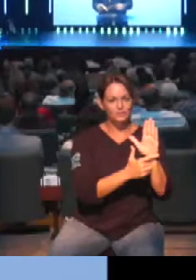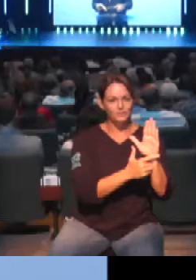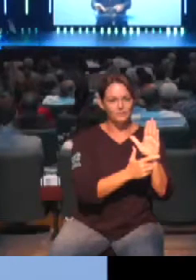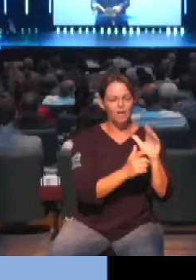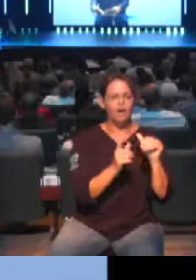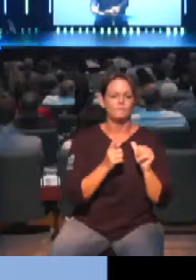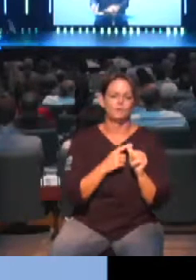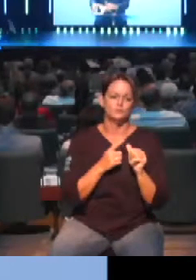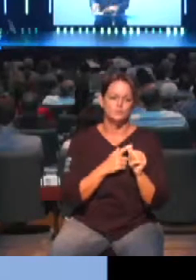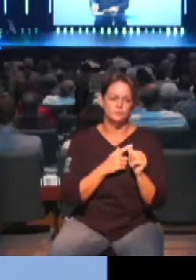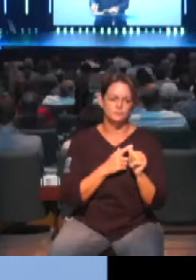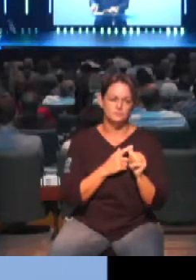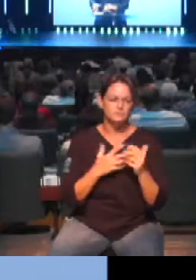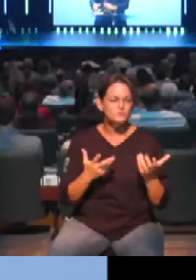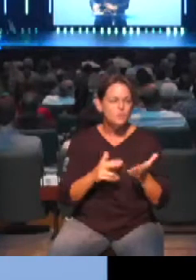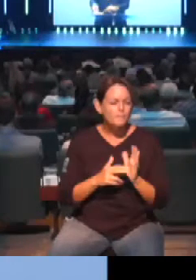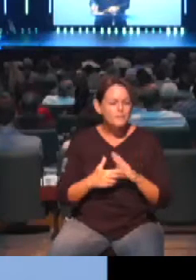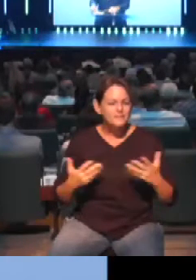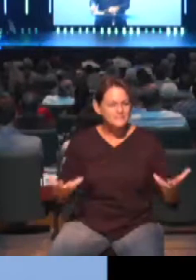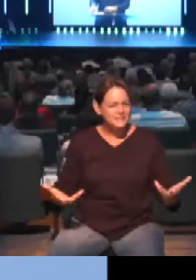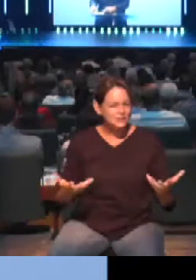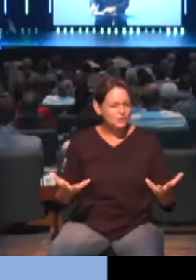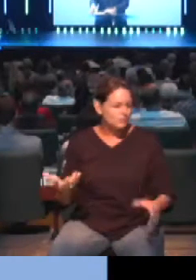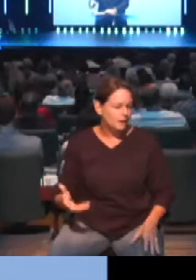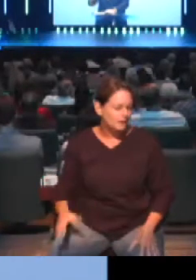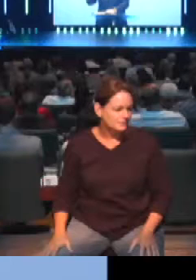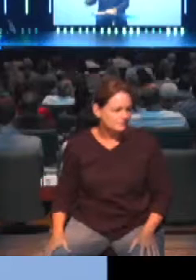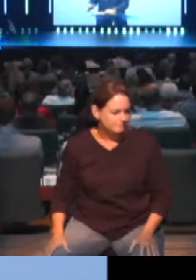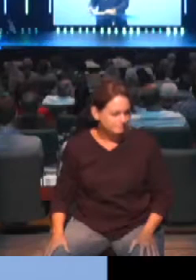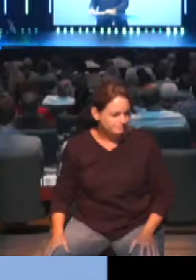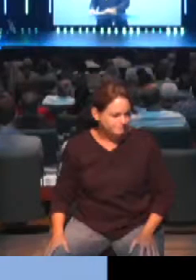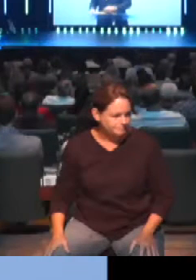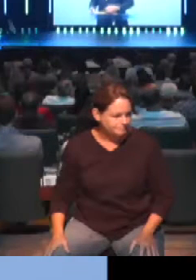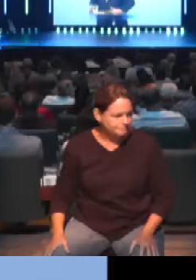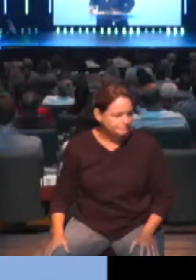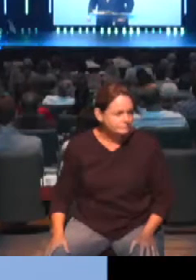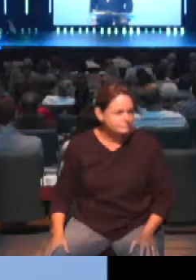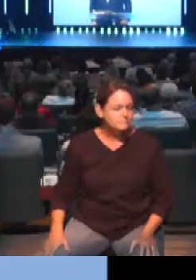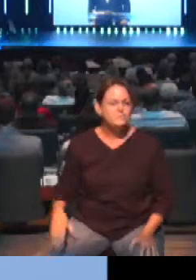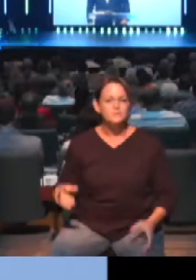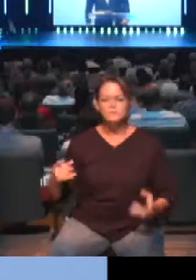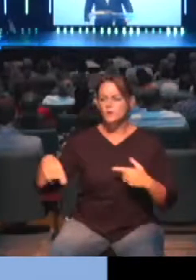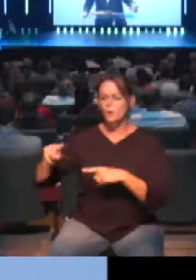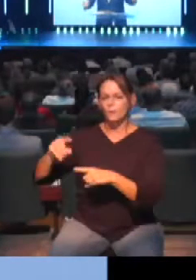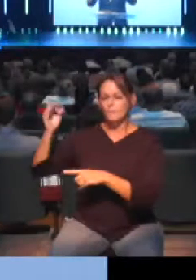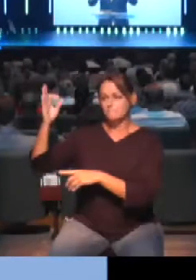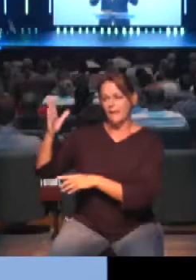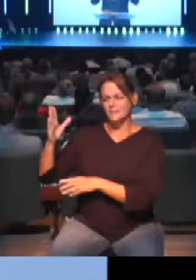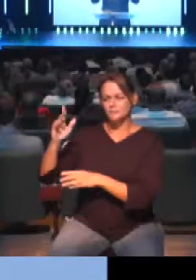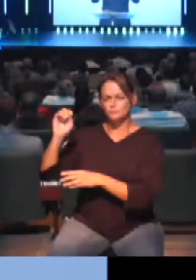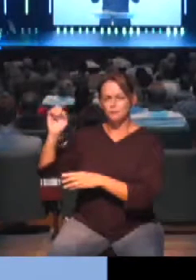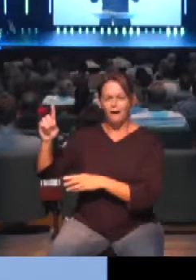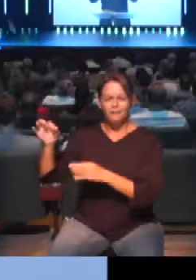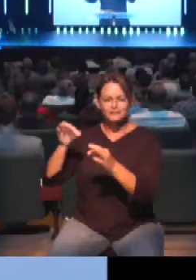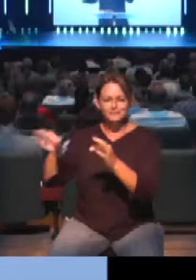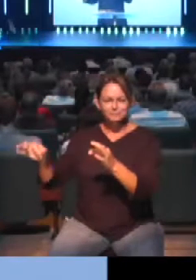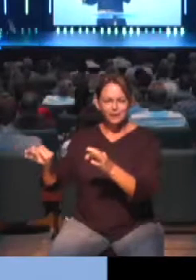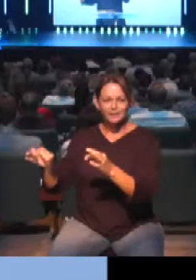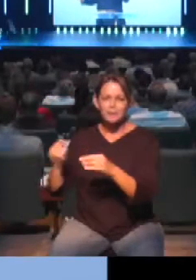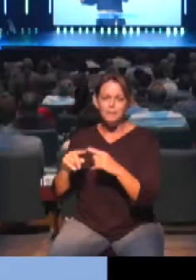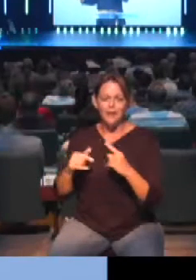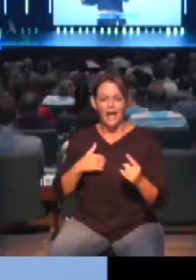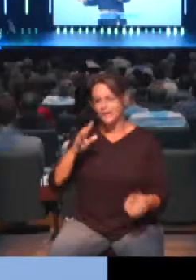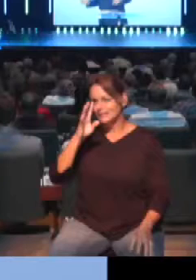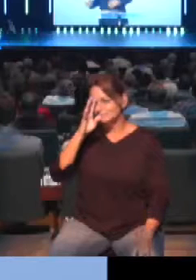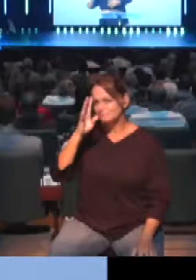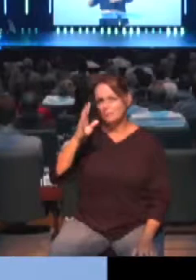can preach to you on this topic. Now, it's not the best message, obviously. Pastor Todd can do a lot better than I can, but it's the best one I